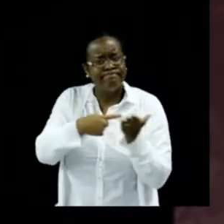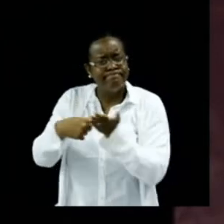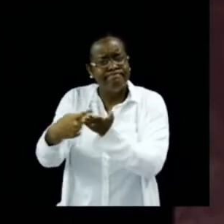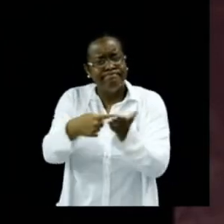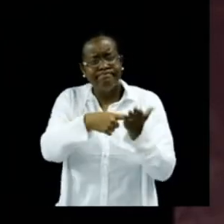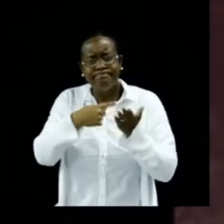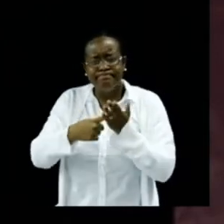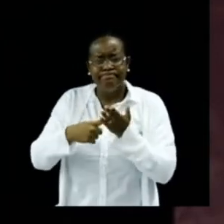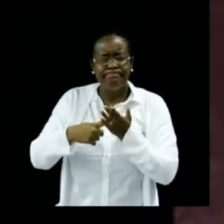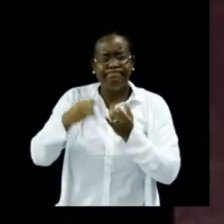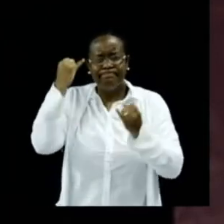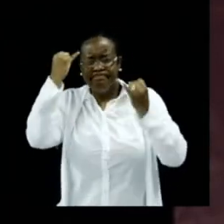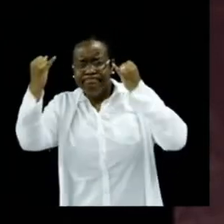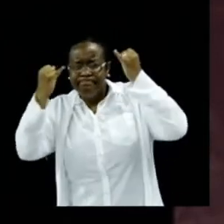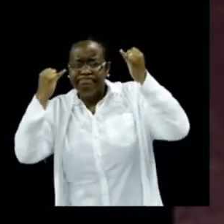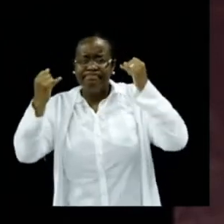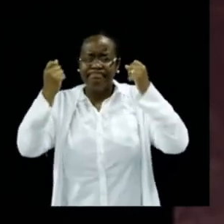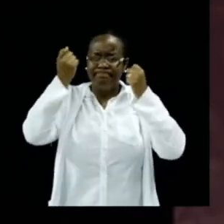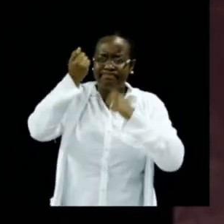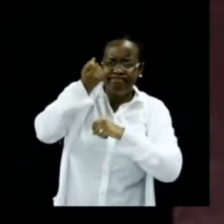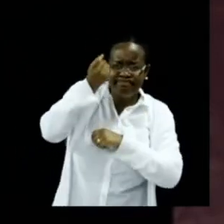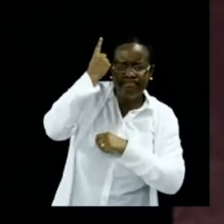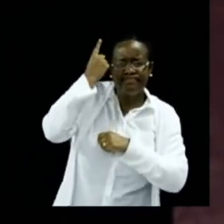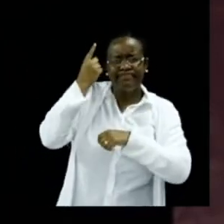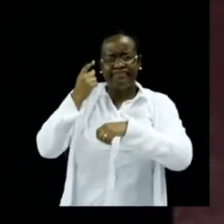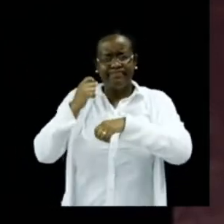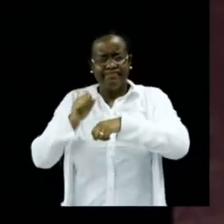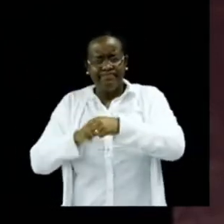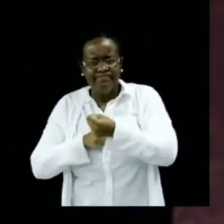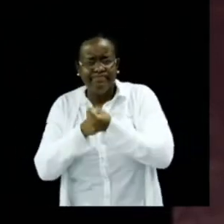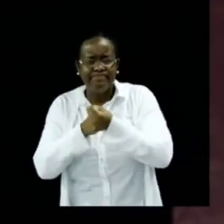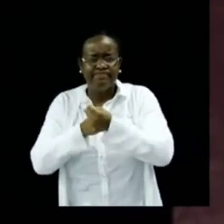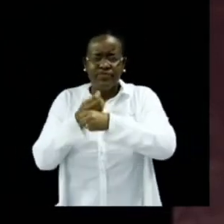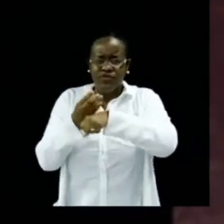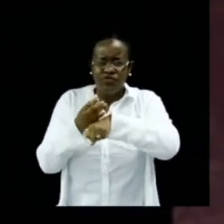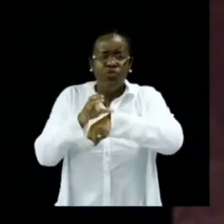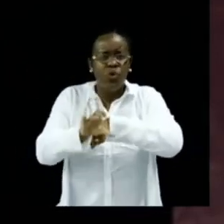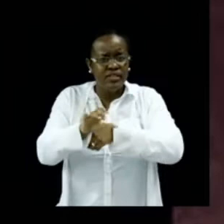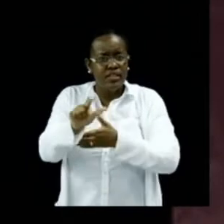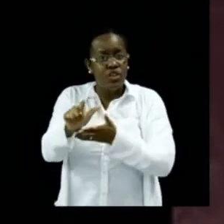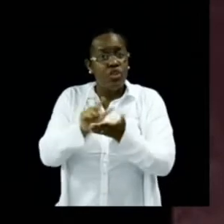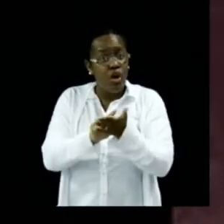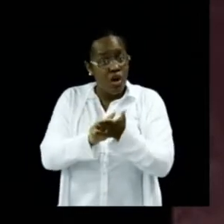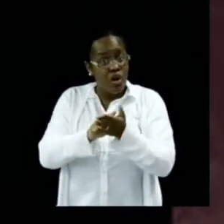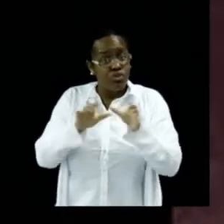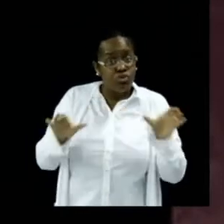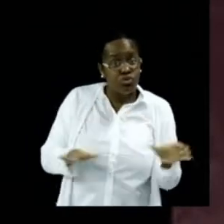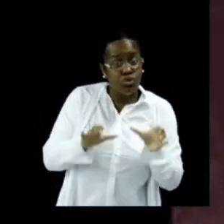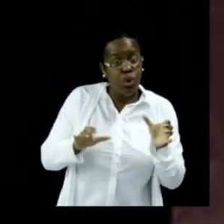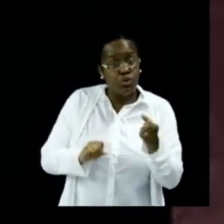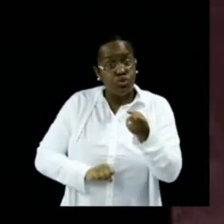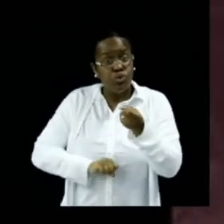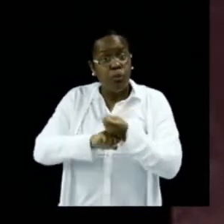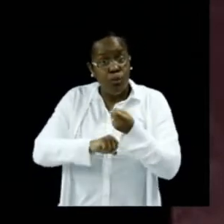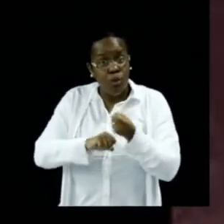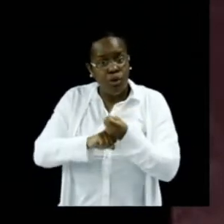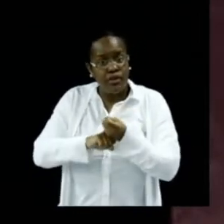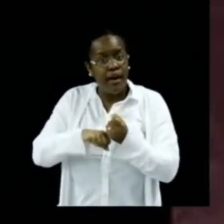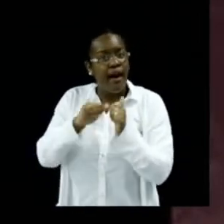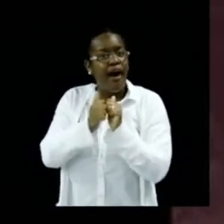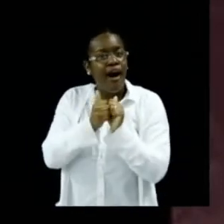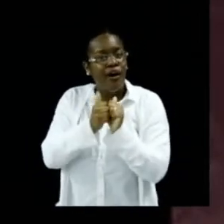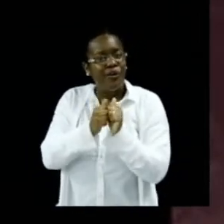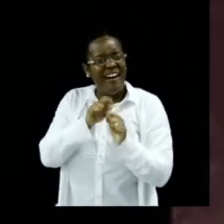creation, interpretation, and enforcement of laws that encourage and support the asking of the right